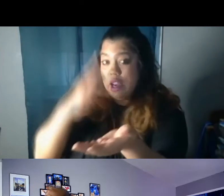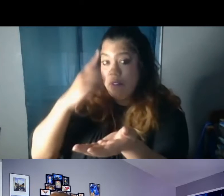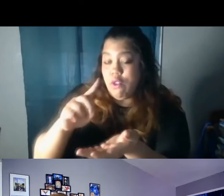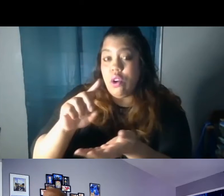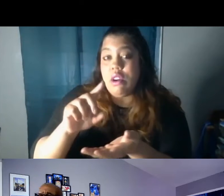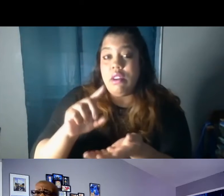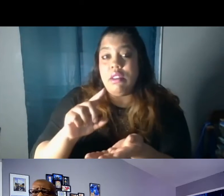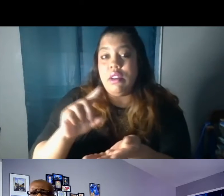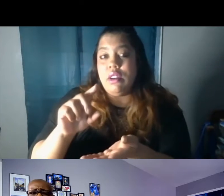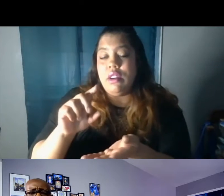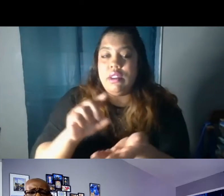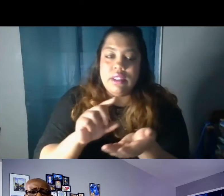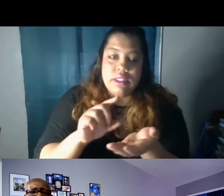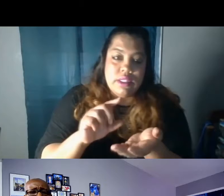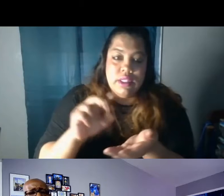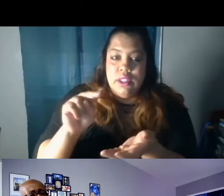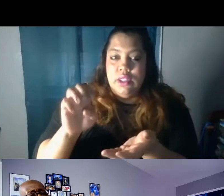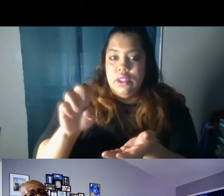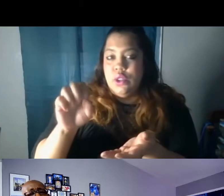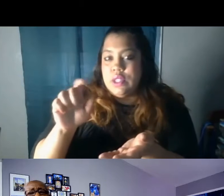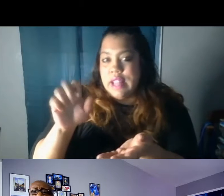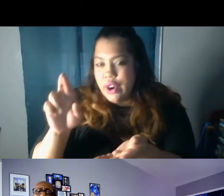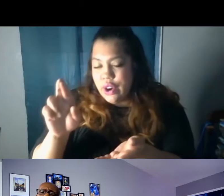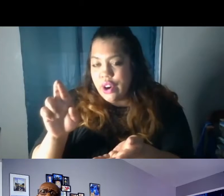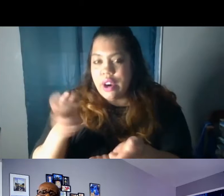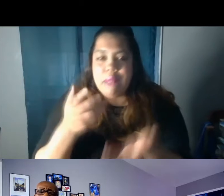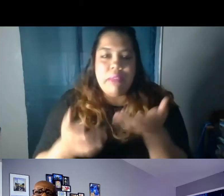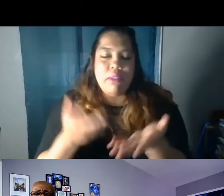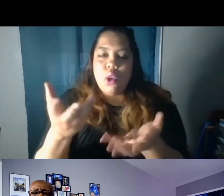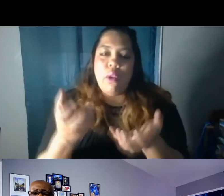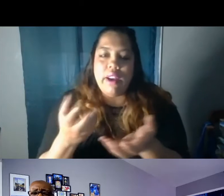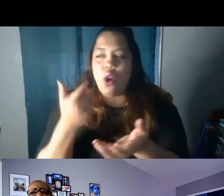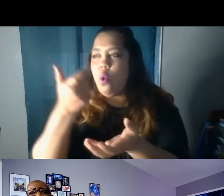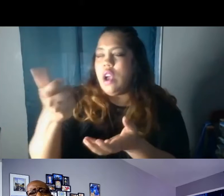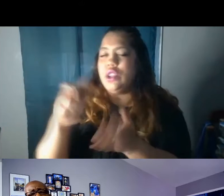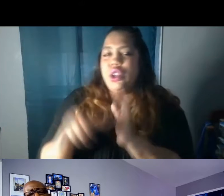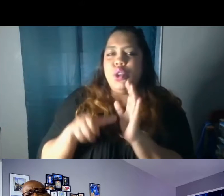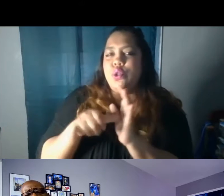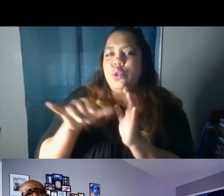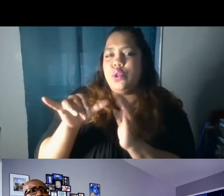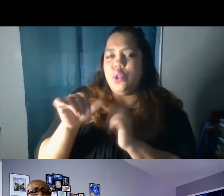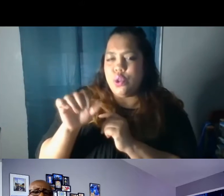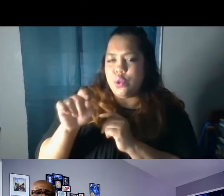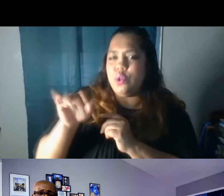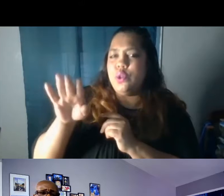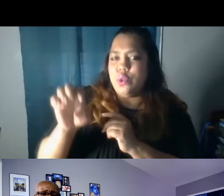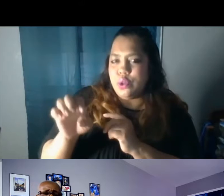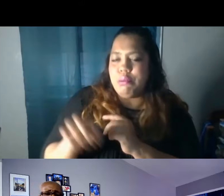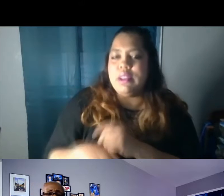come on, the CSLGB Facebook and Instagram pages, and get more news